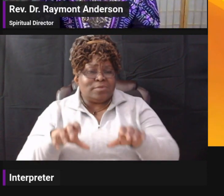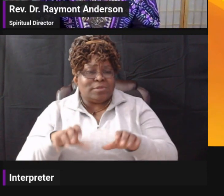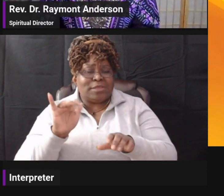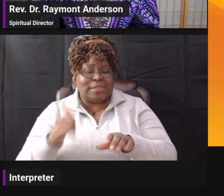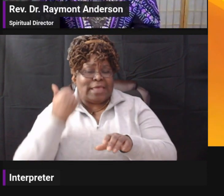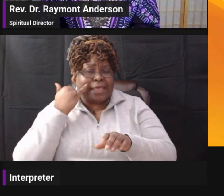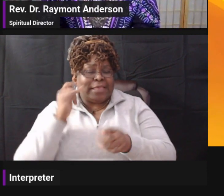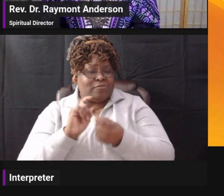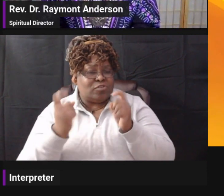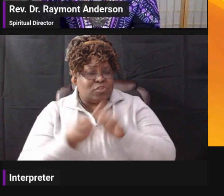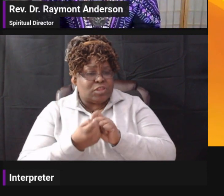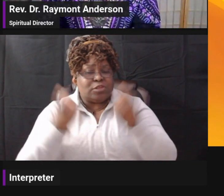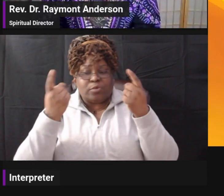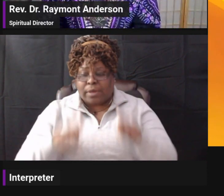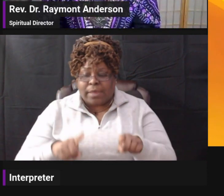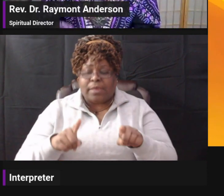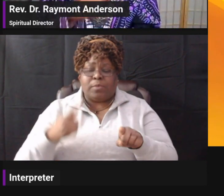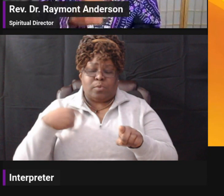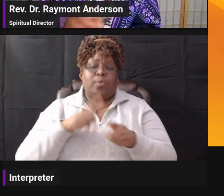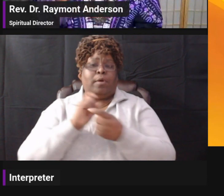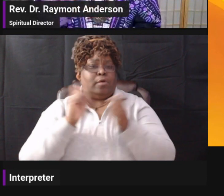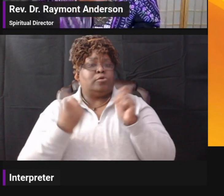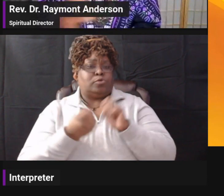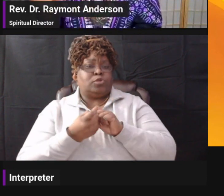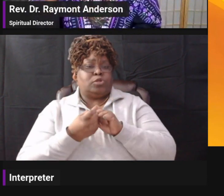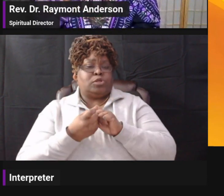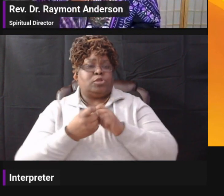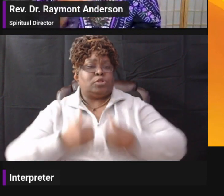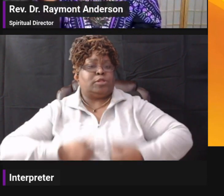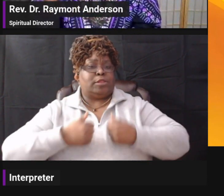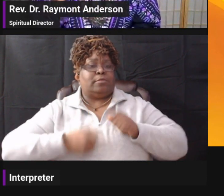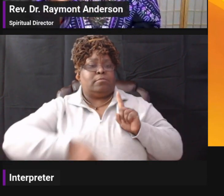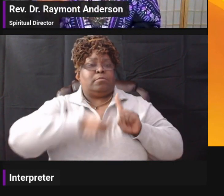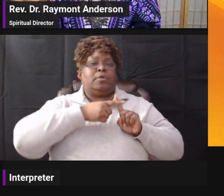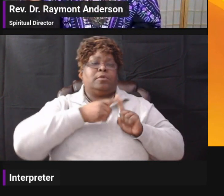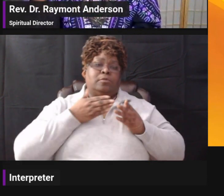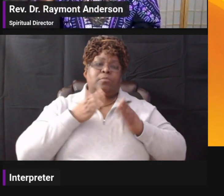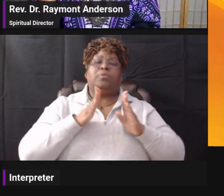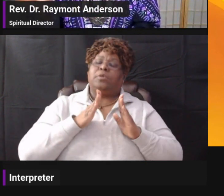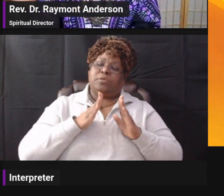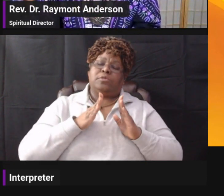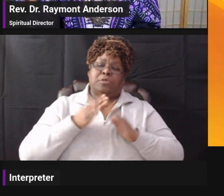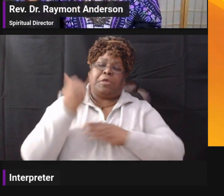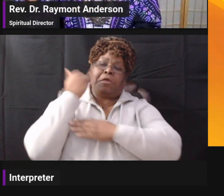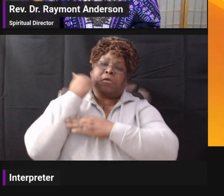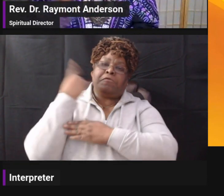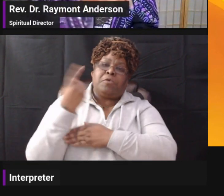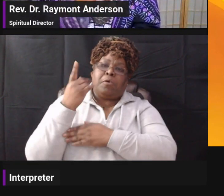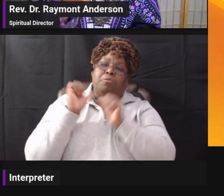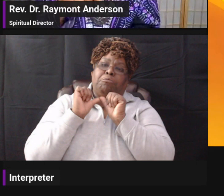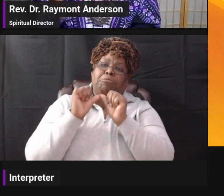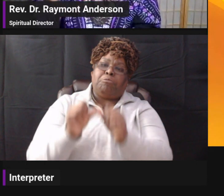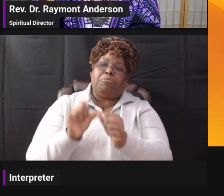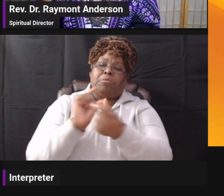to be done so that if change is inevitable, that we are changing in more life-affirming ways?